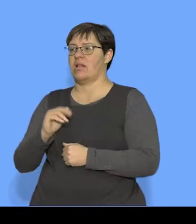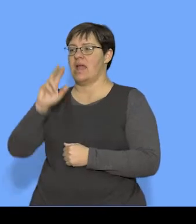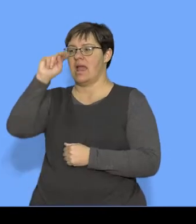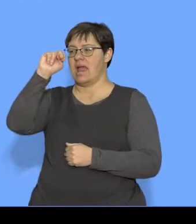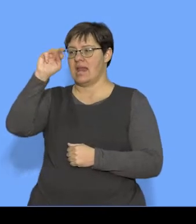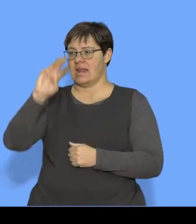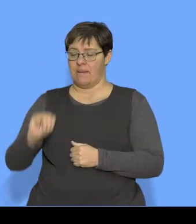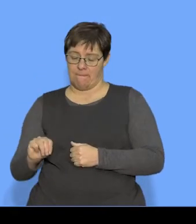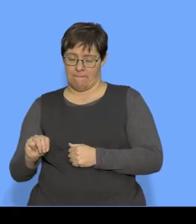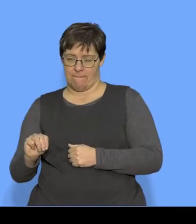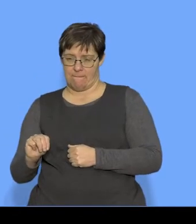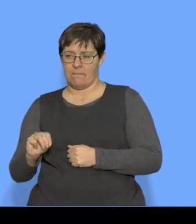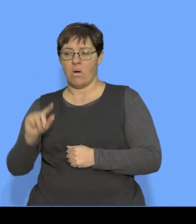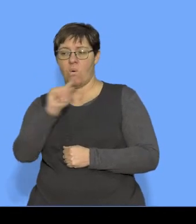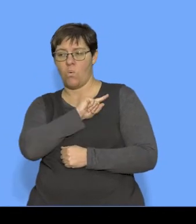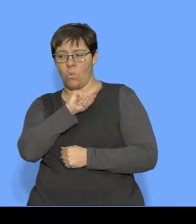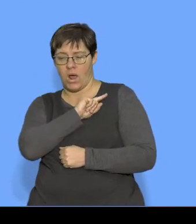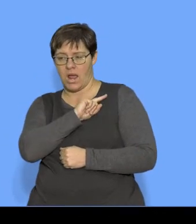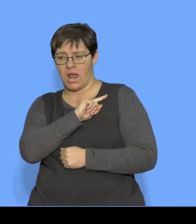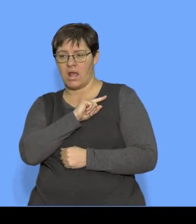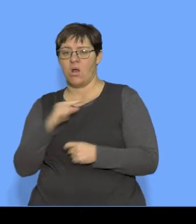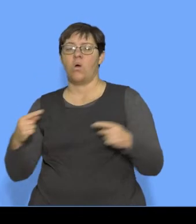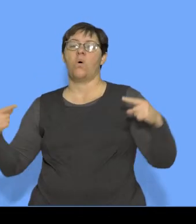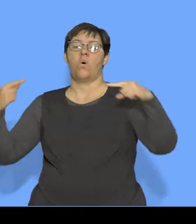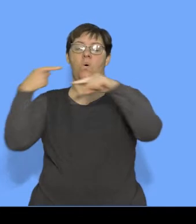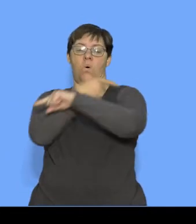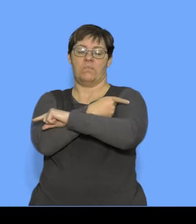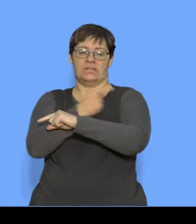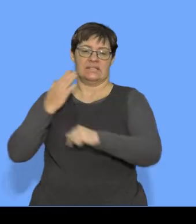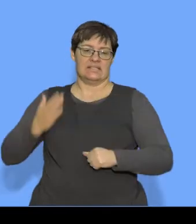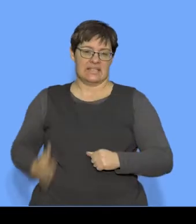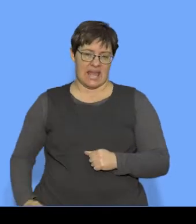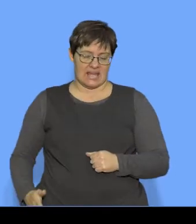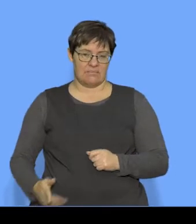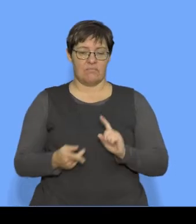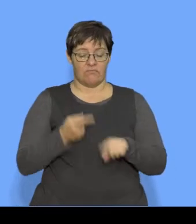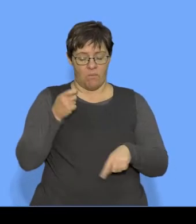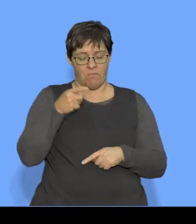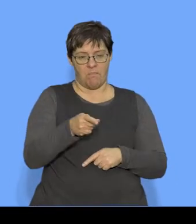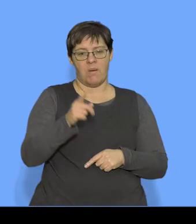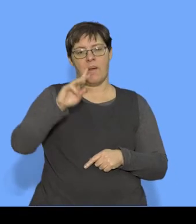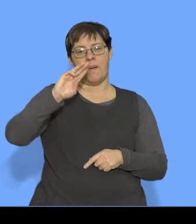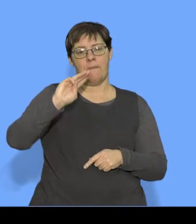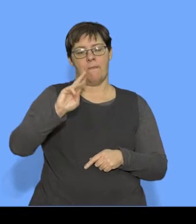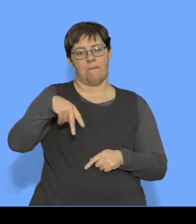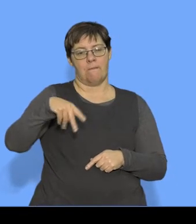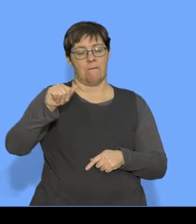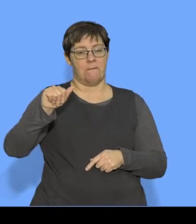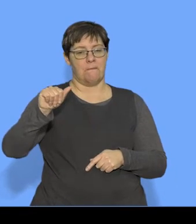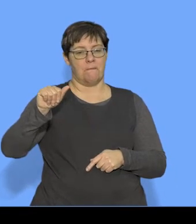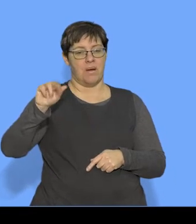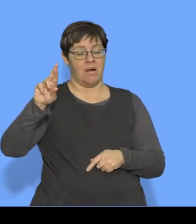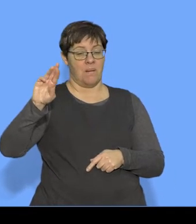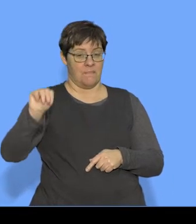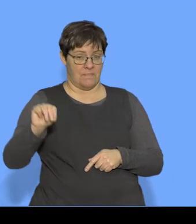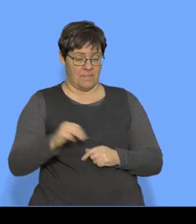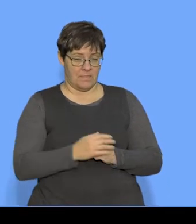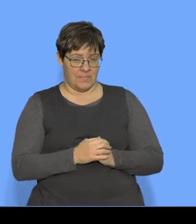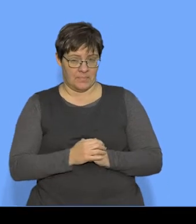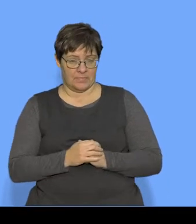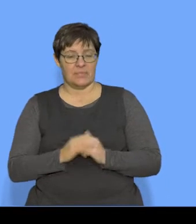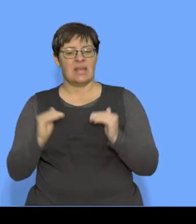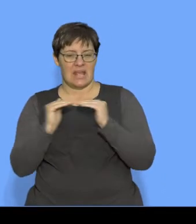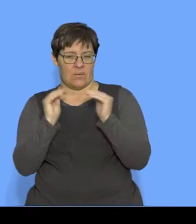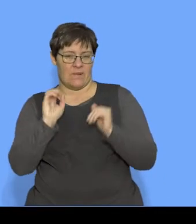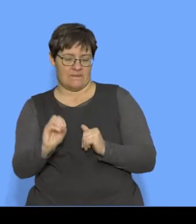NM. And this will be because its opposite sides of a palm are equal, right? Opposite sides